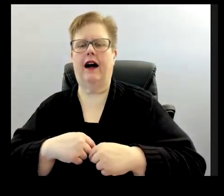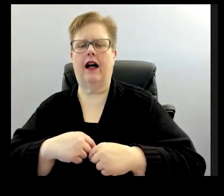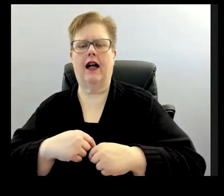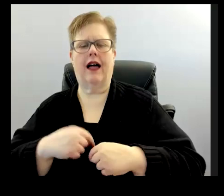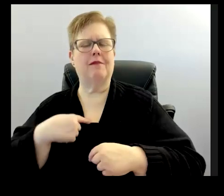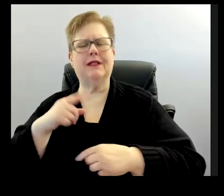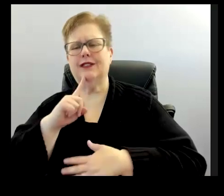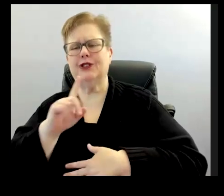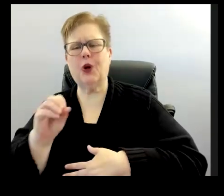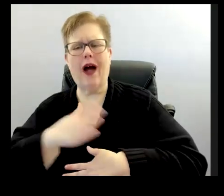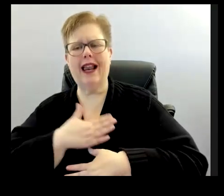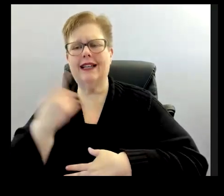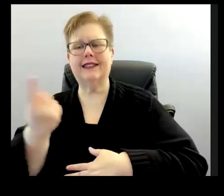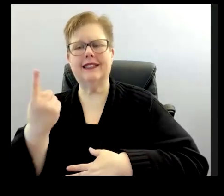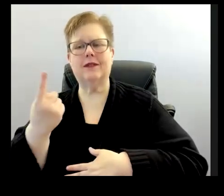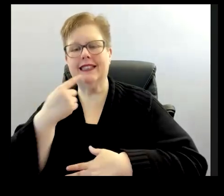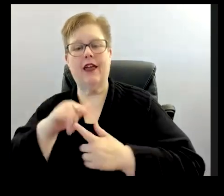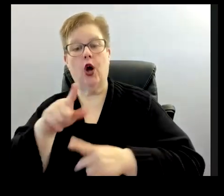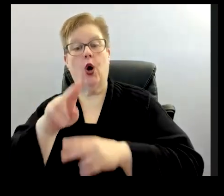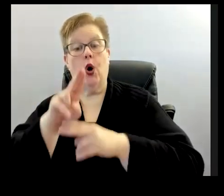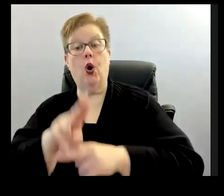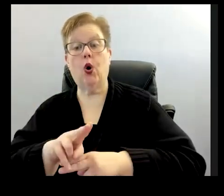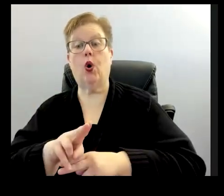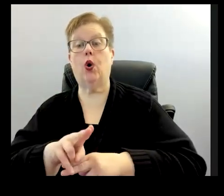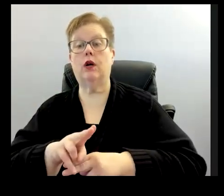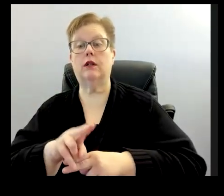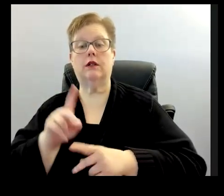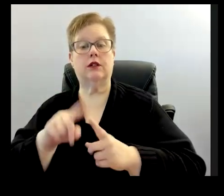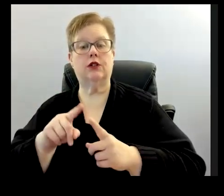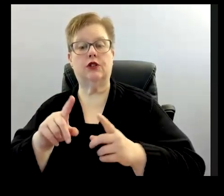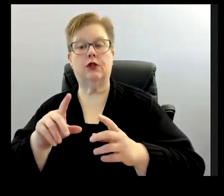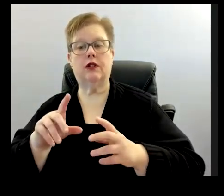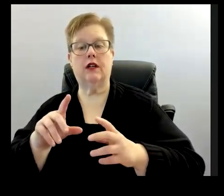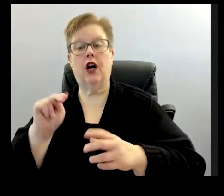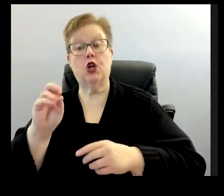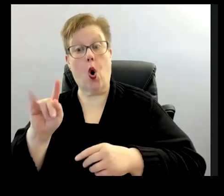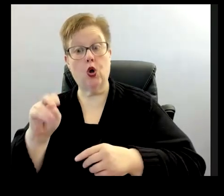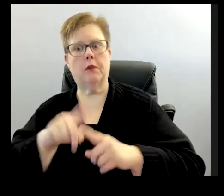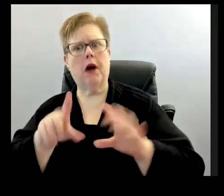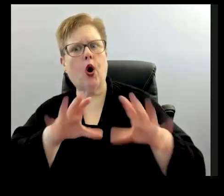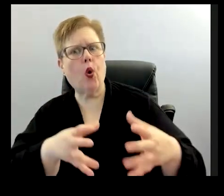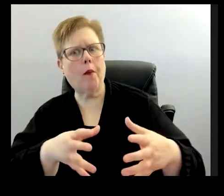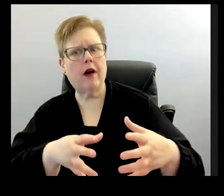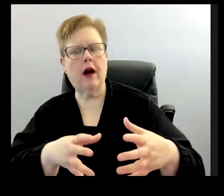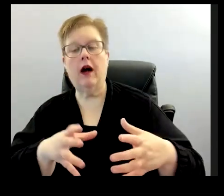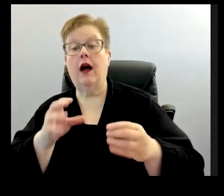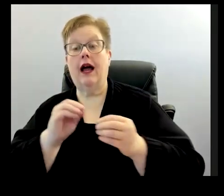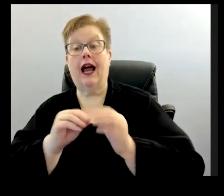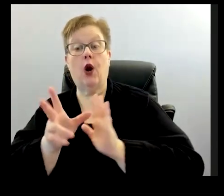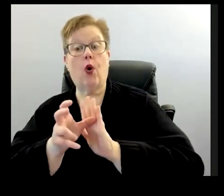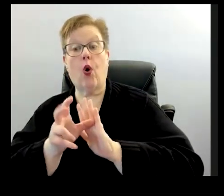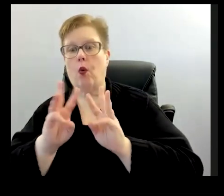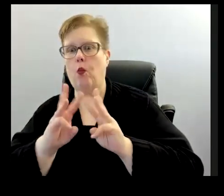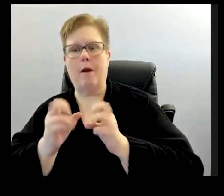I'm so glad I see someone who said that you're used to Notion, but in a group setting. Yes, like in a recorded